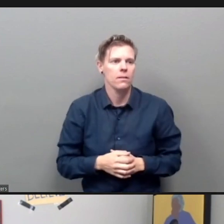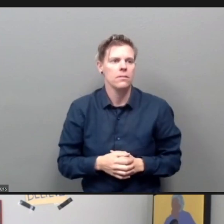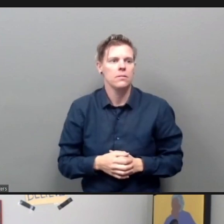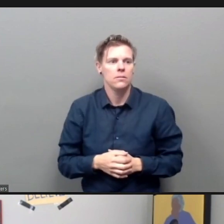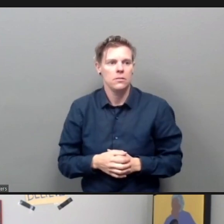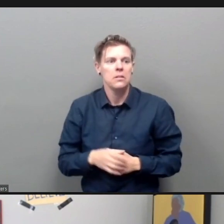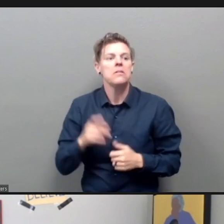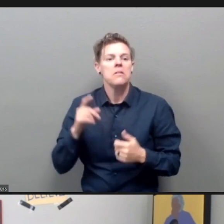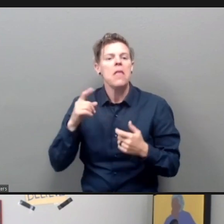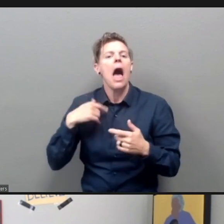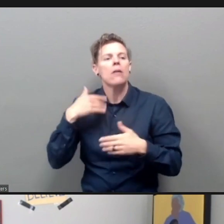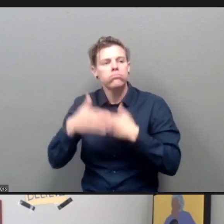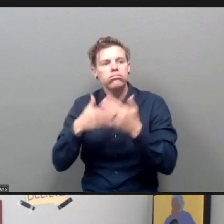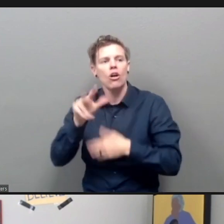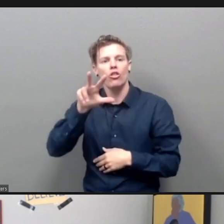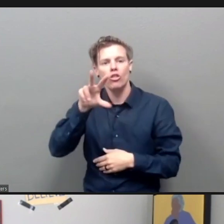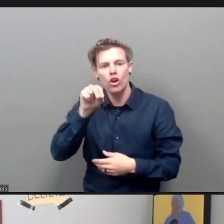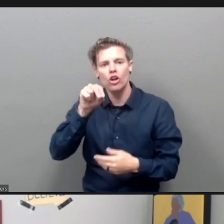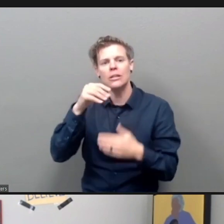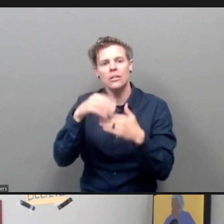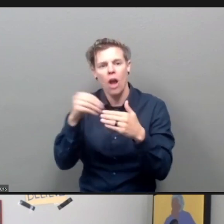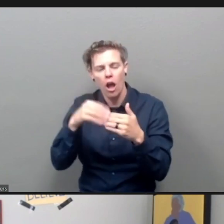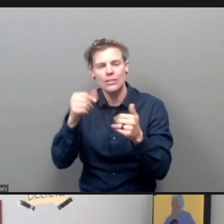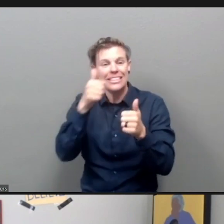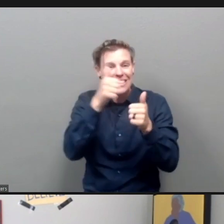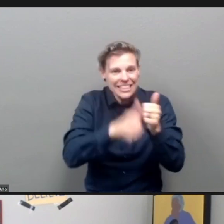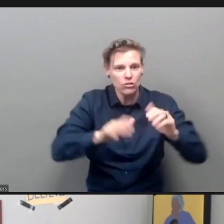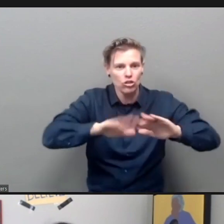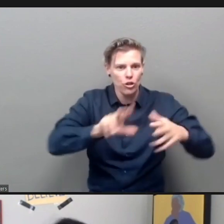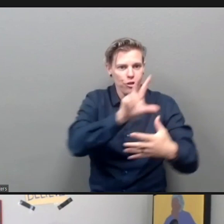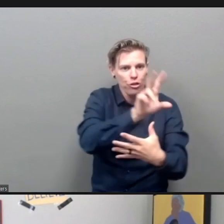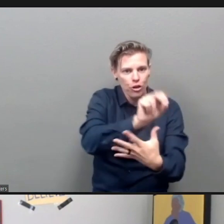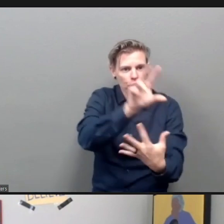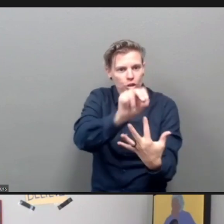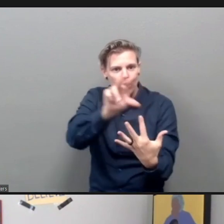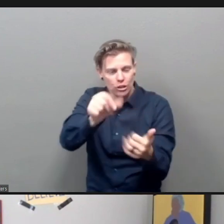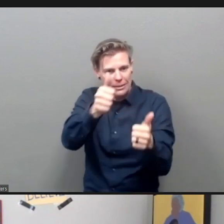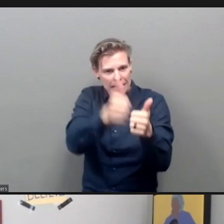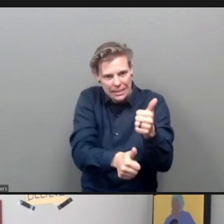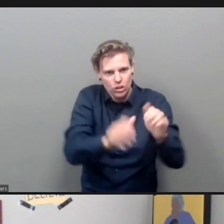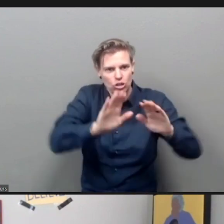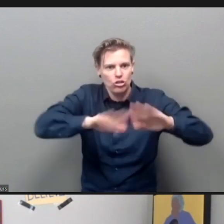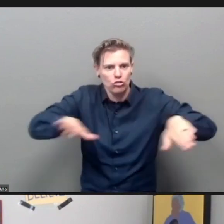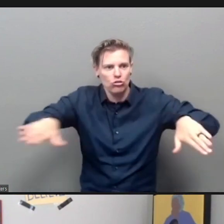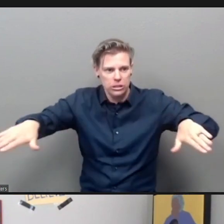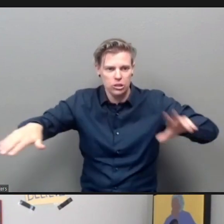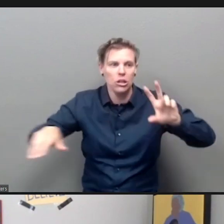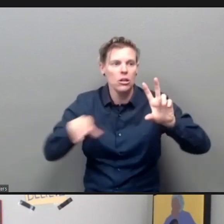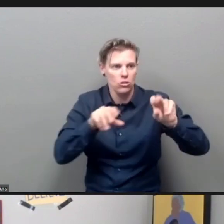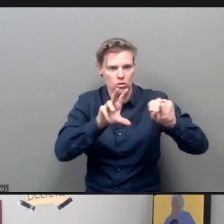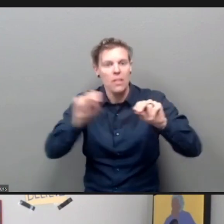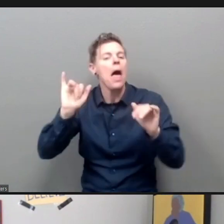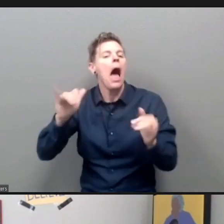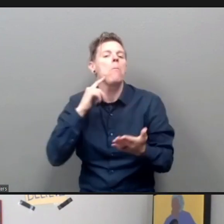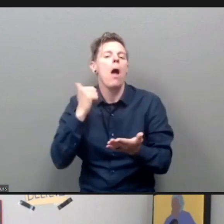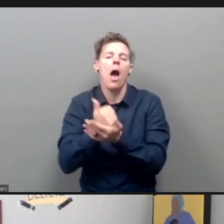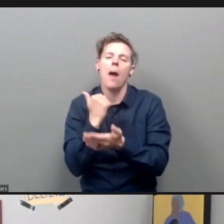that, so that helps with the volume in the school. So that's the way the funding is working.